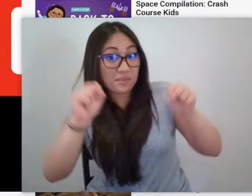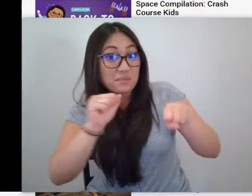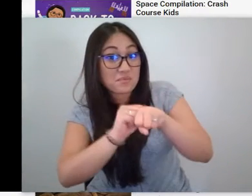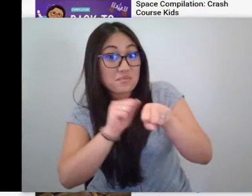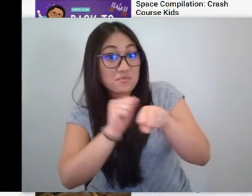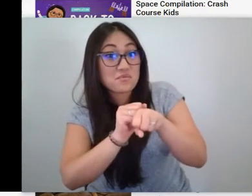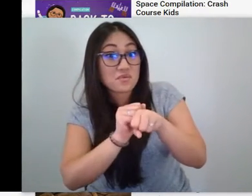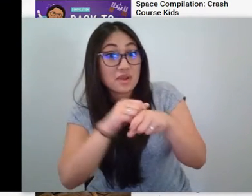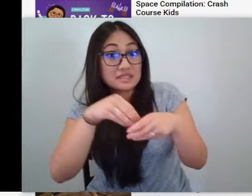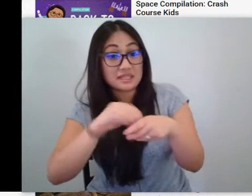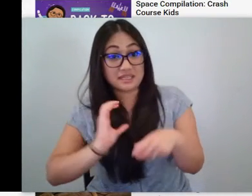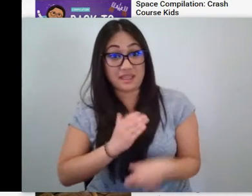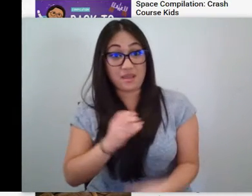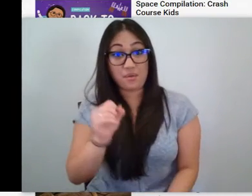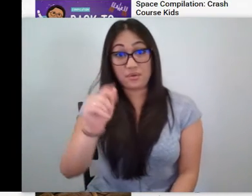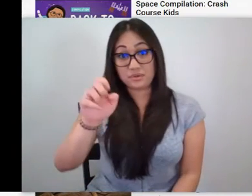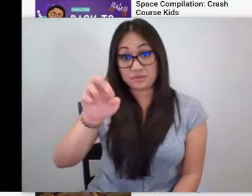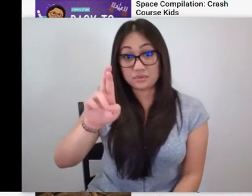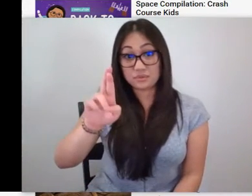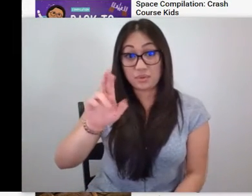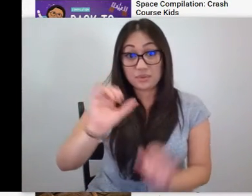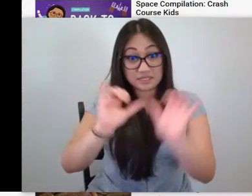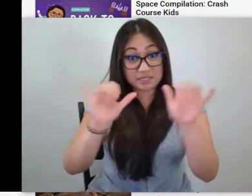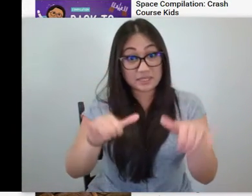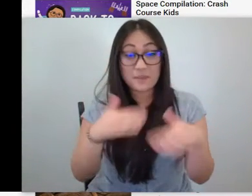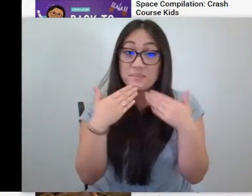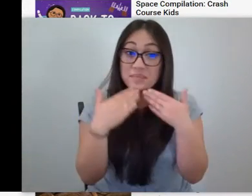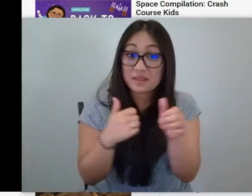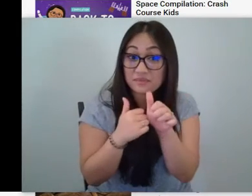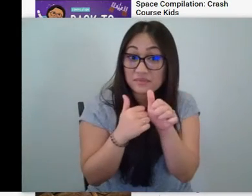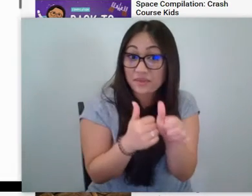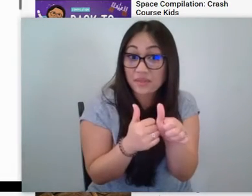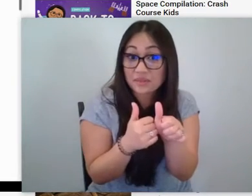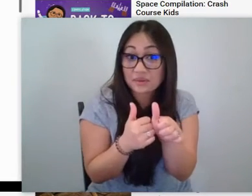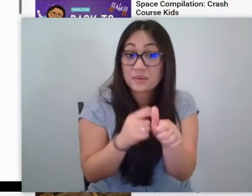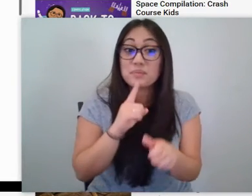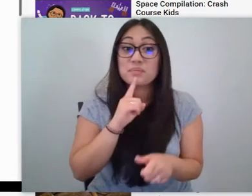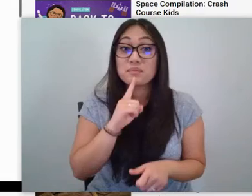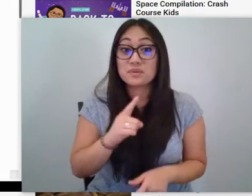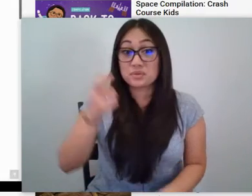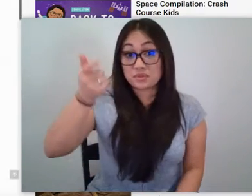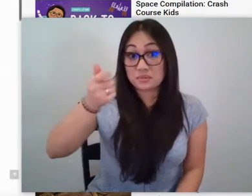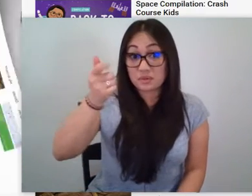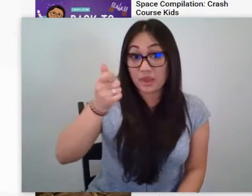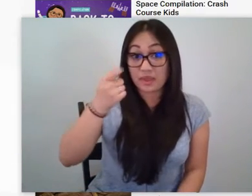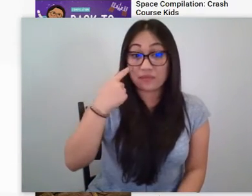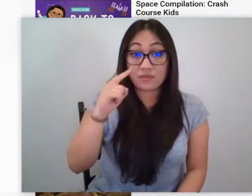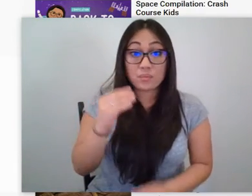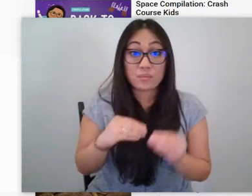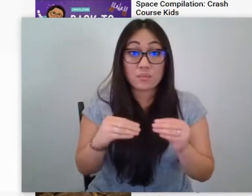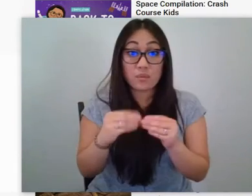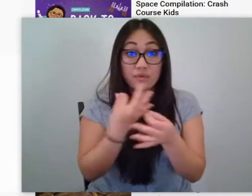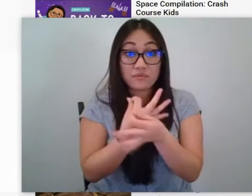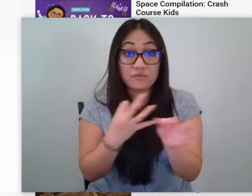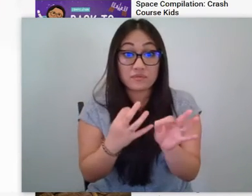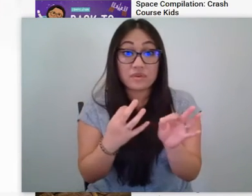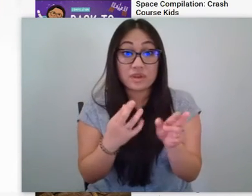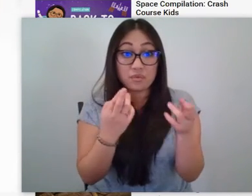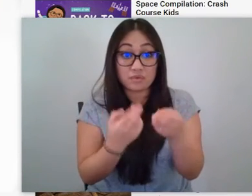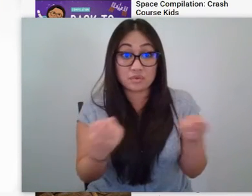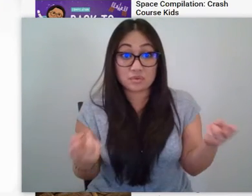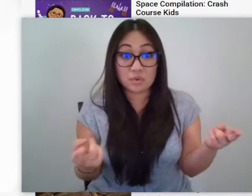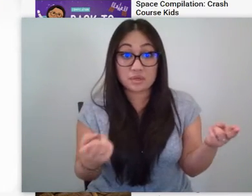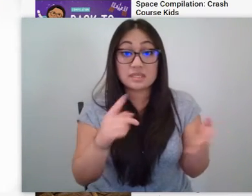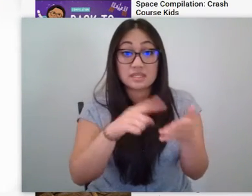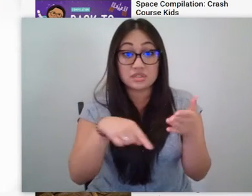system. Thanks for following Clarendon Learning. Be sure to subscribe. For more free resources, check us out at